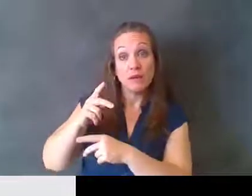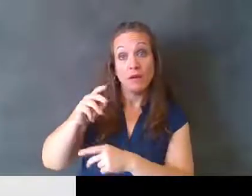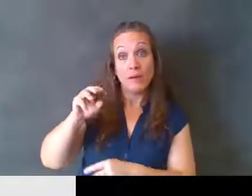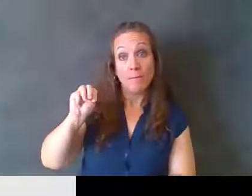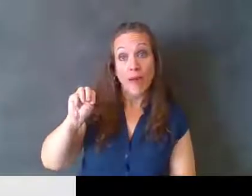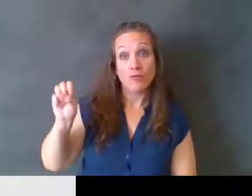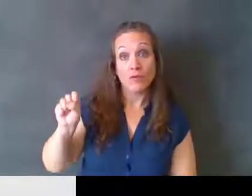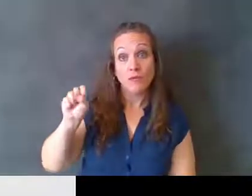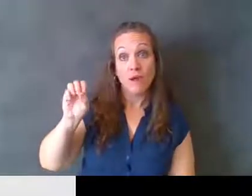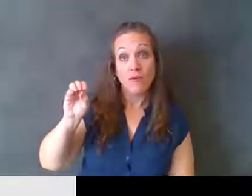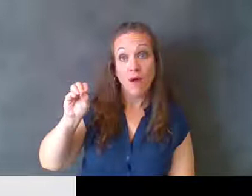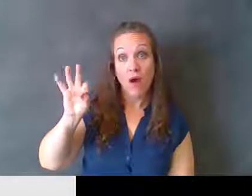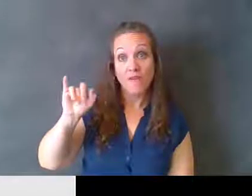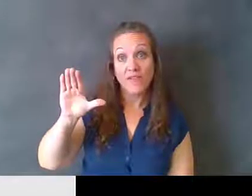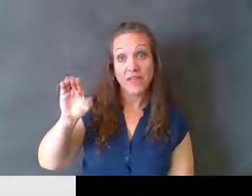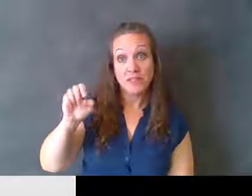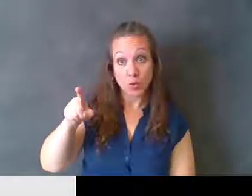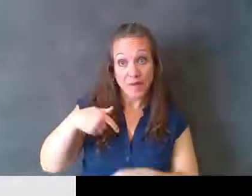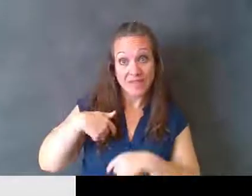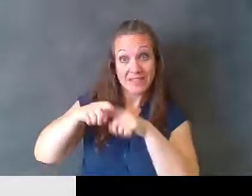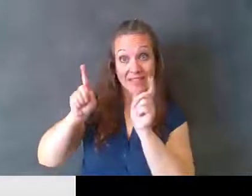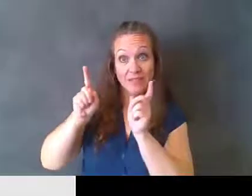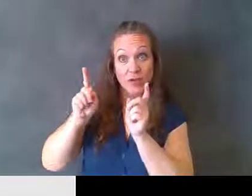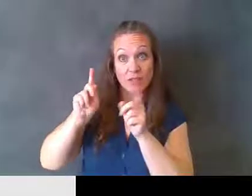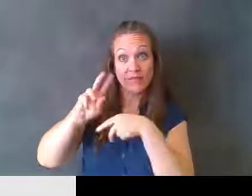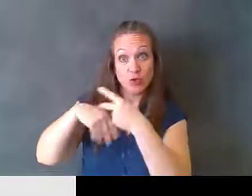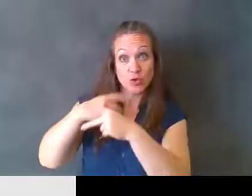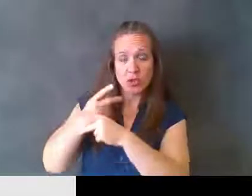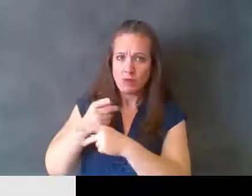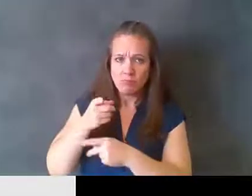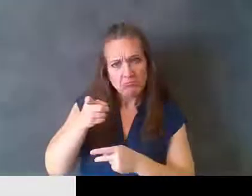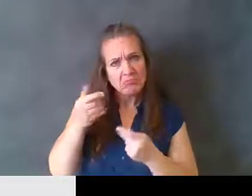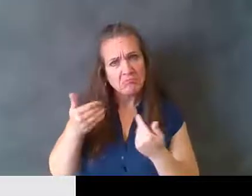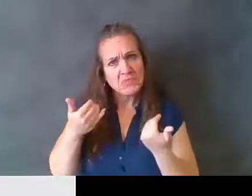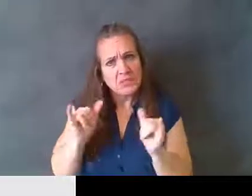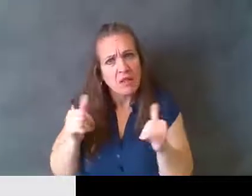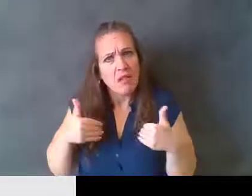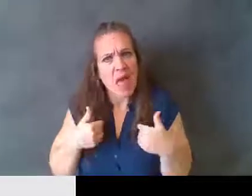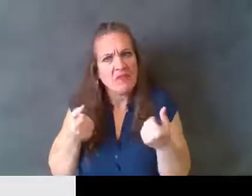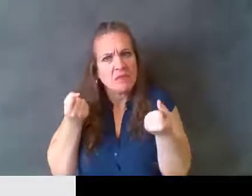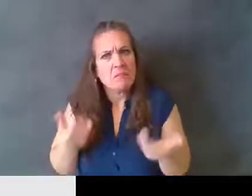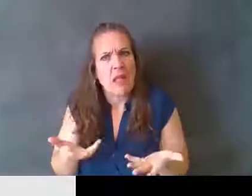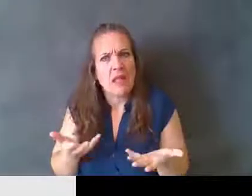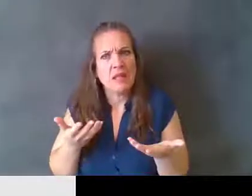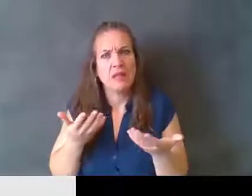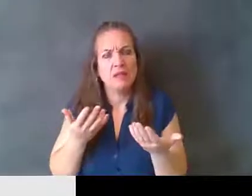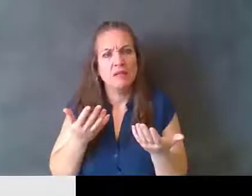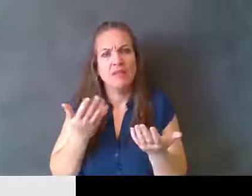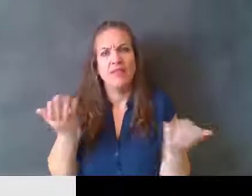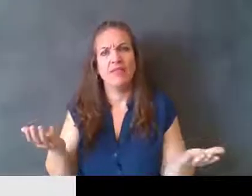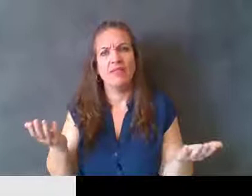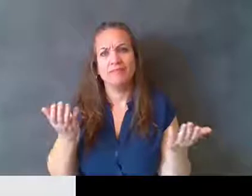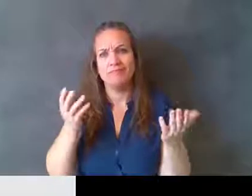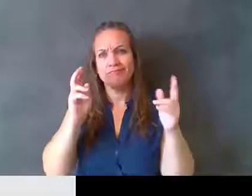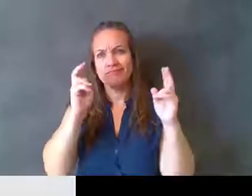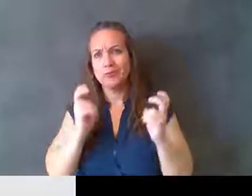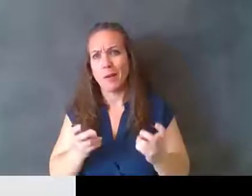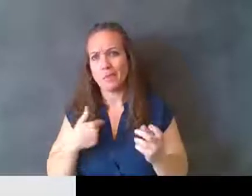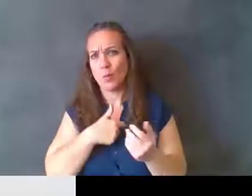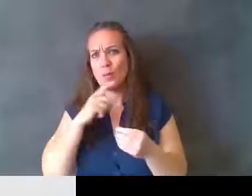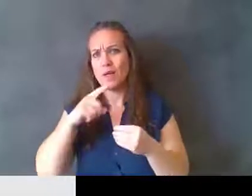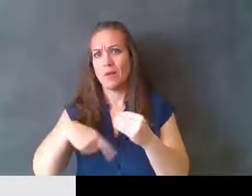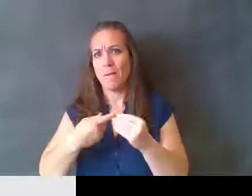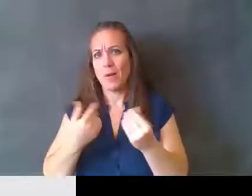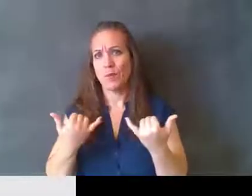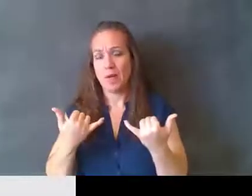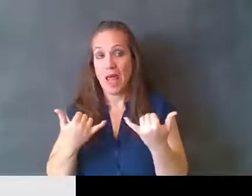Microsoft Office, you will still have most of these accessibility features we're going to look at somewhere in your version. It